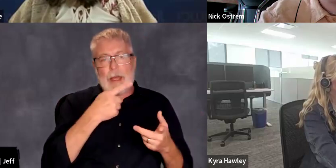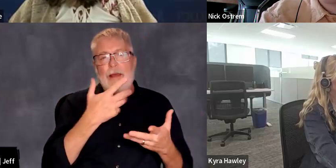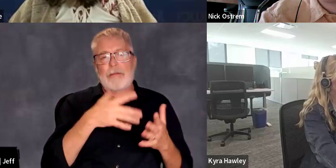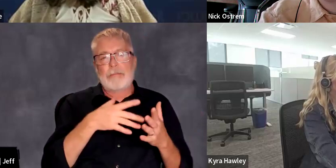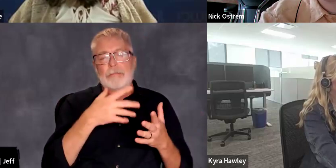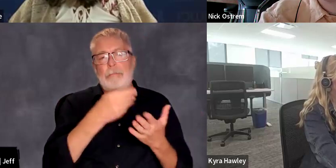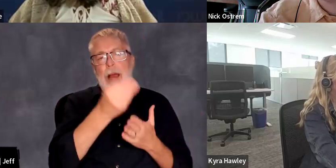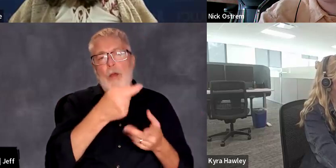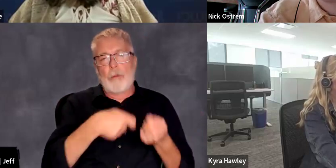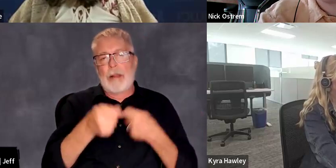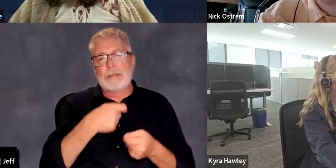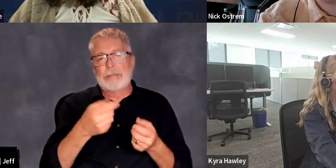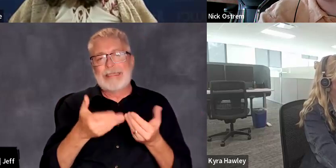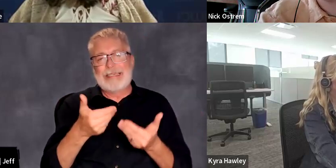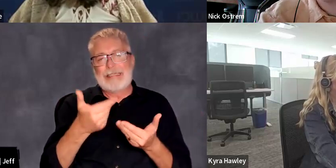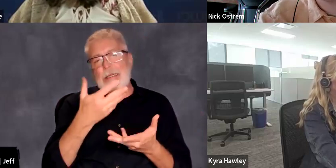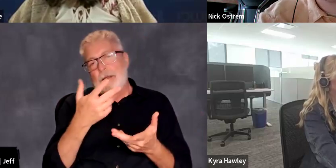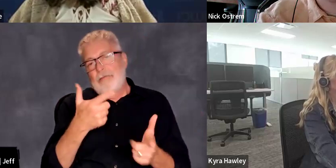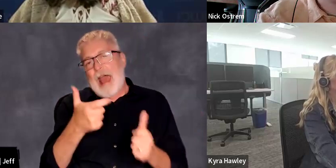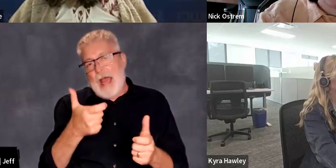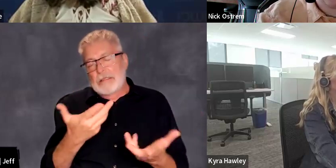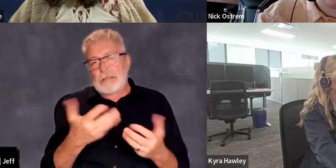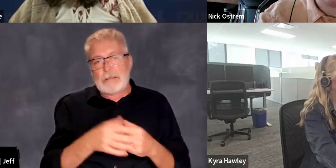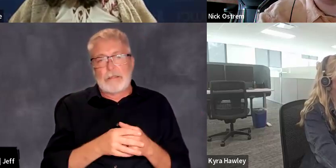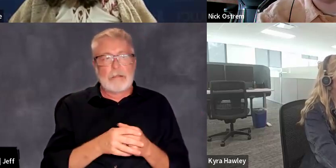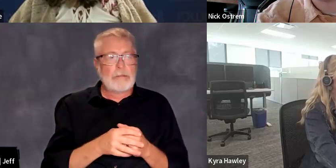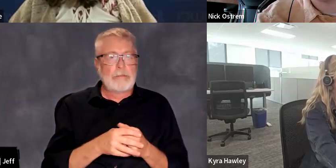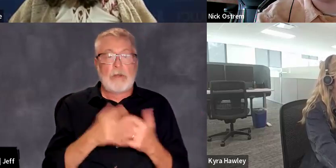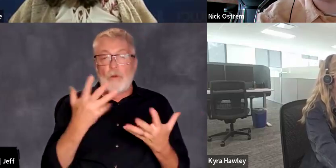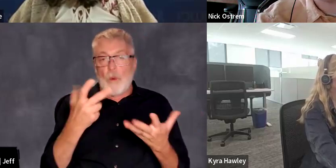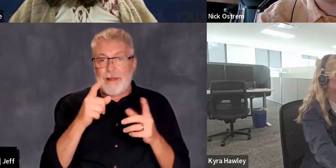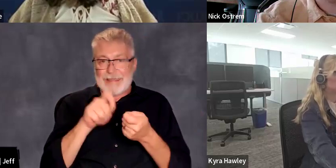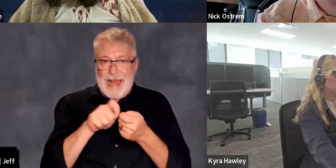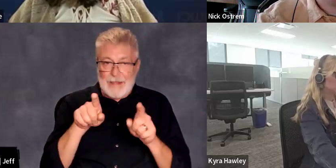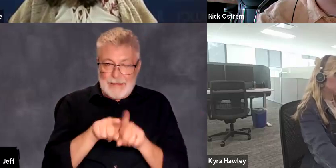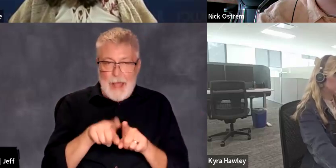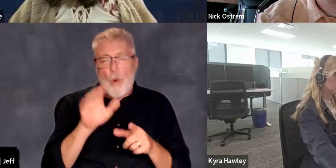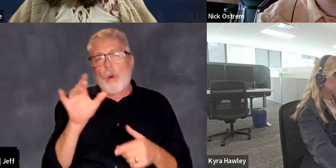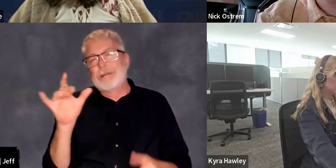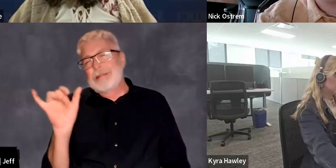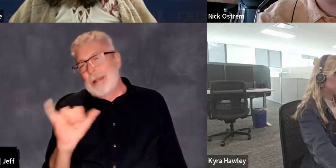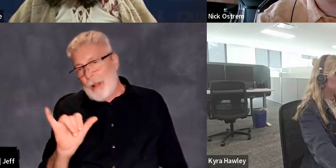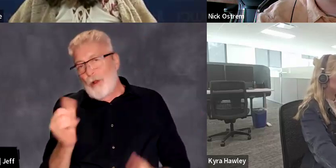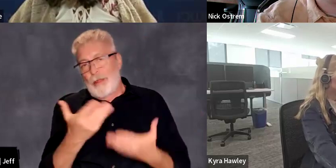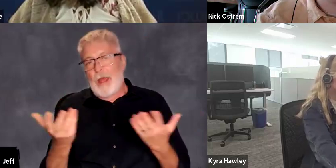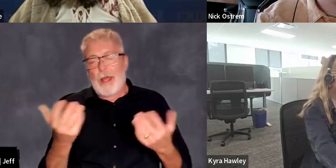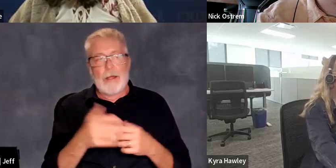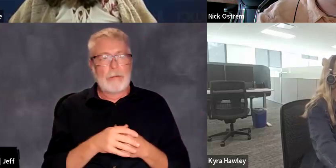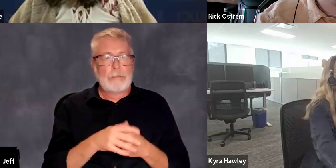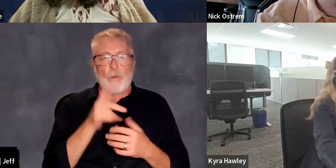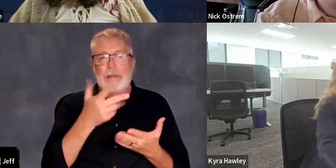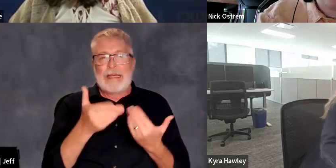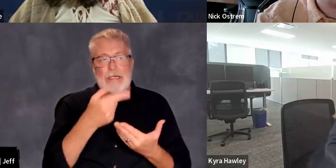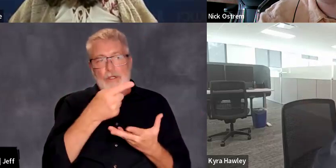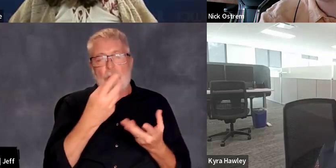quicker, and figure out, getting the exact same thing or getting something as similar as possible, will be a lot easier the